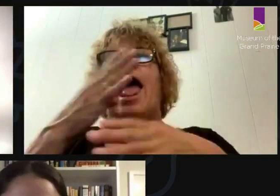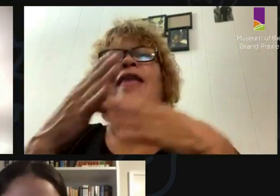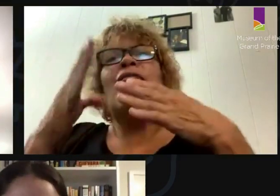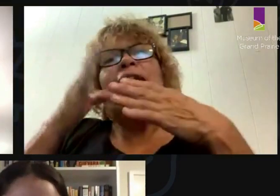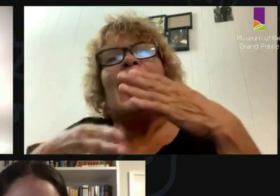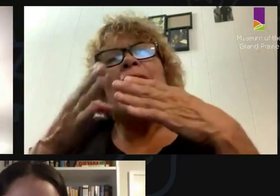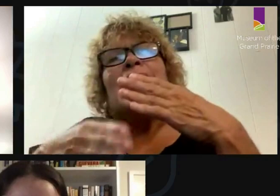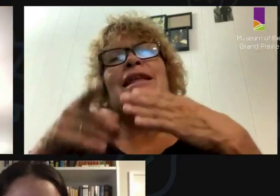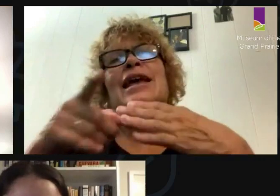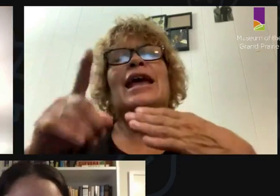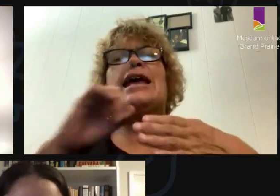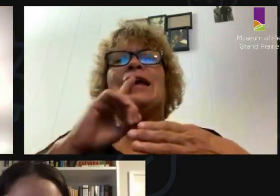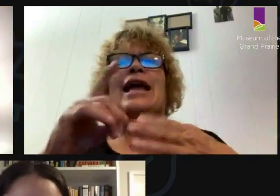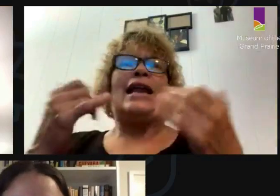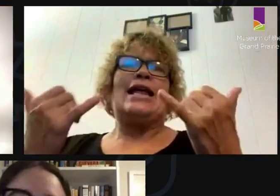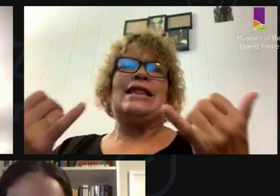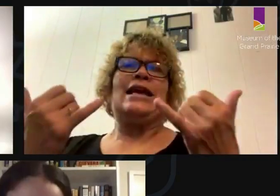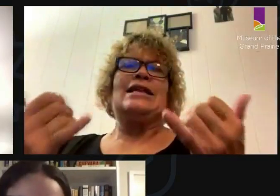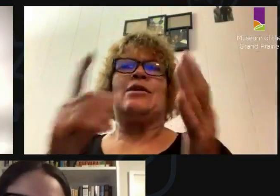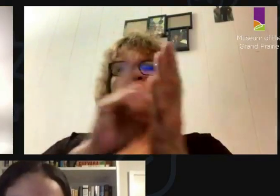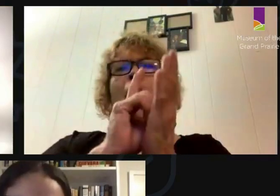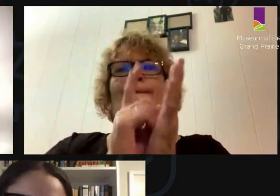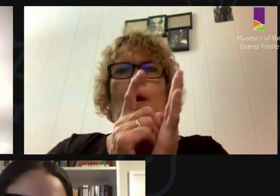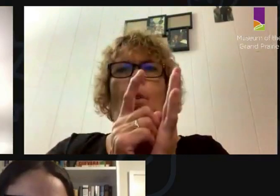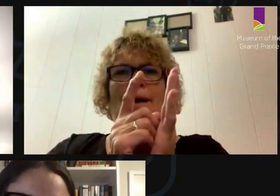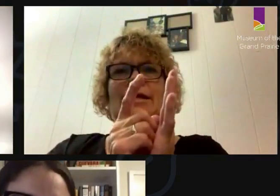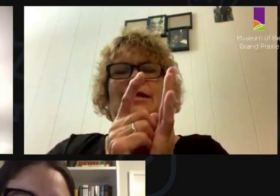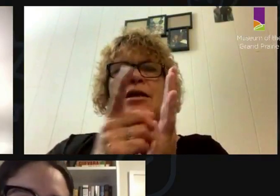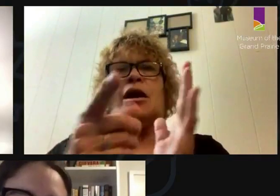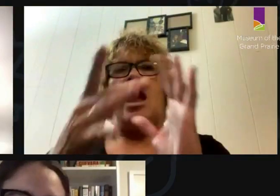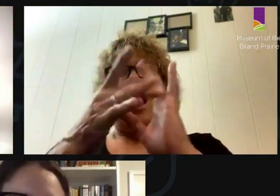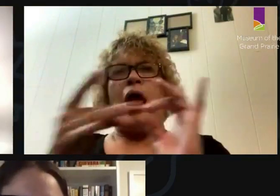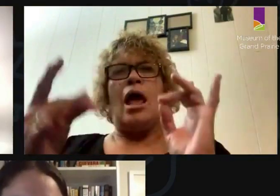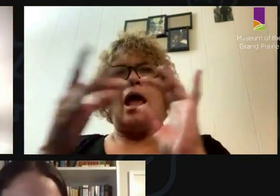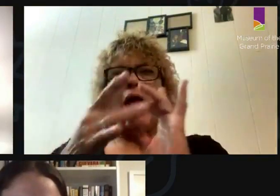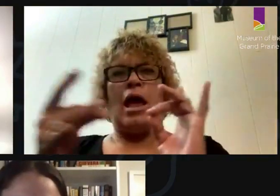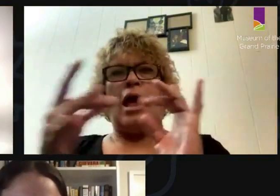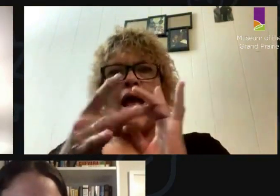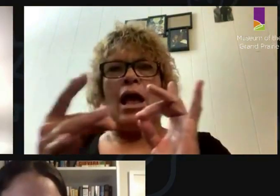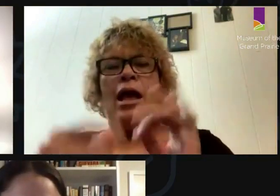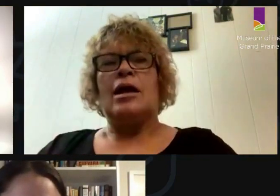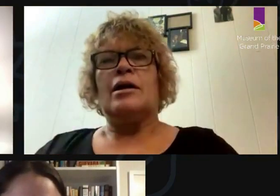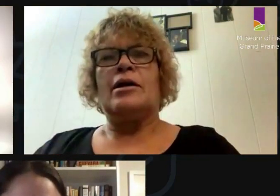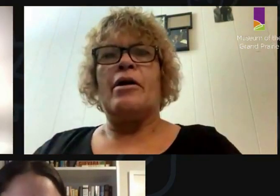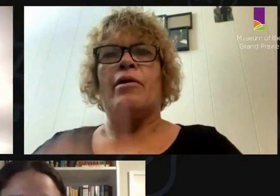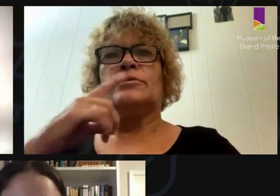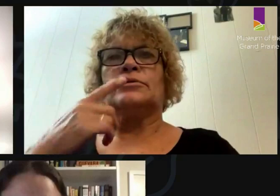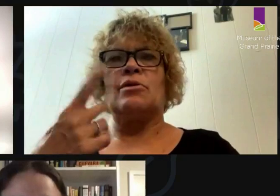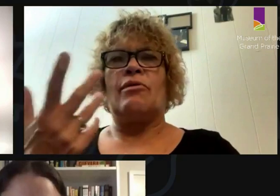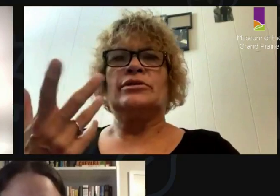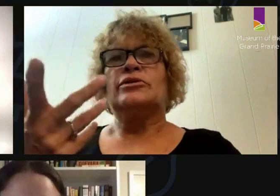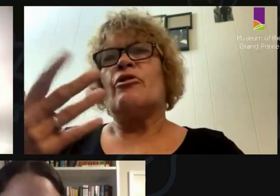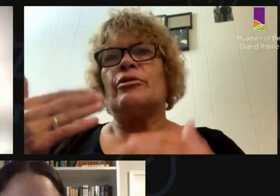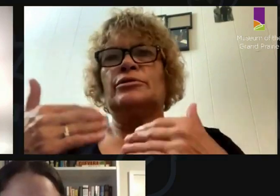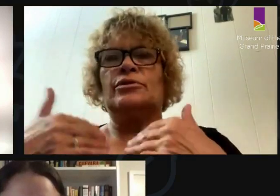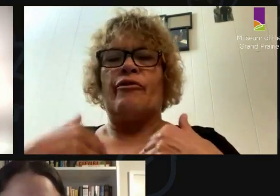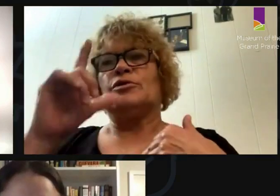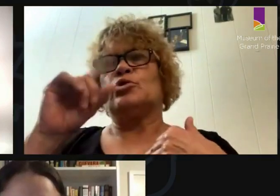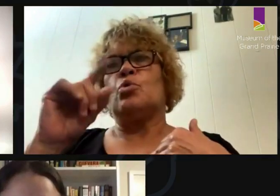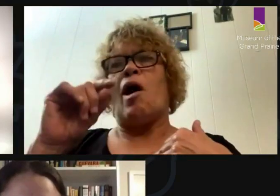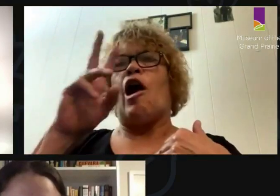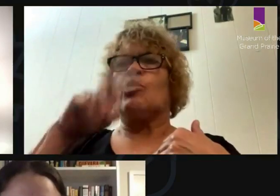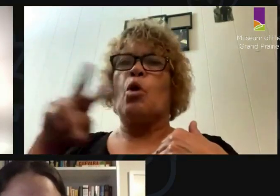our contemporary moments, you know, here we are in our current historical moment in 2022. You know, we got some unique